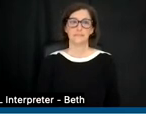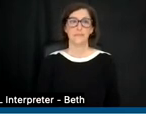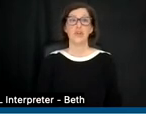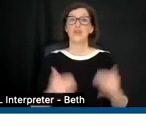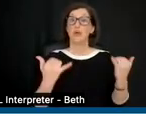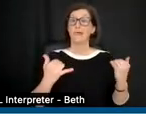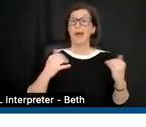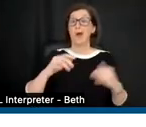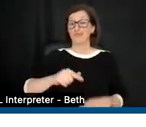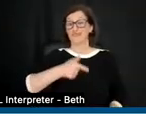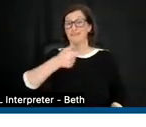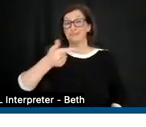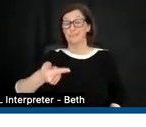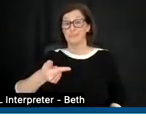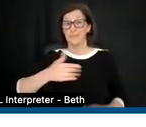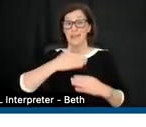over to